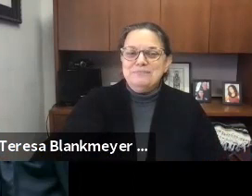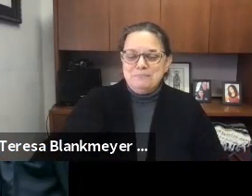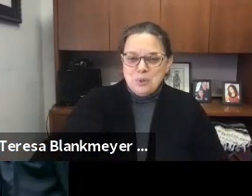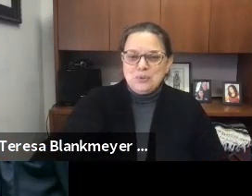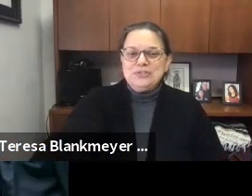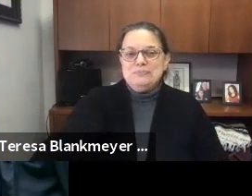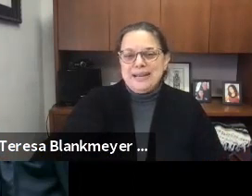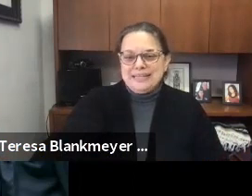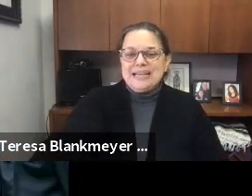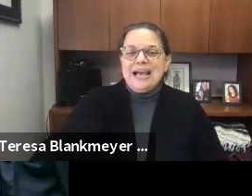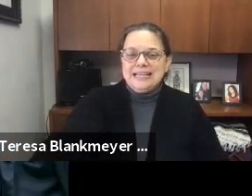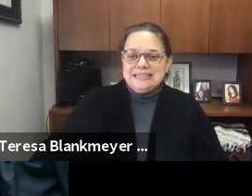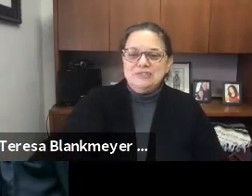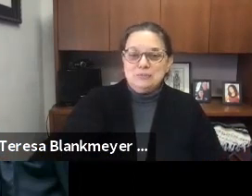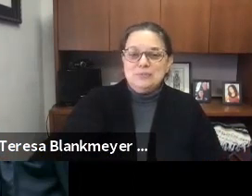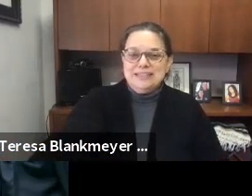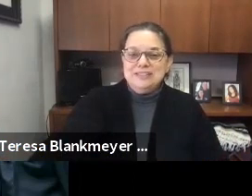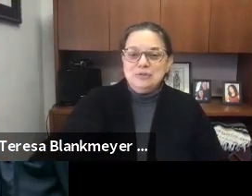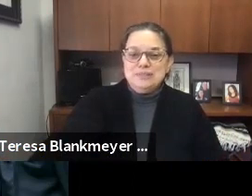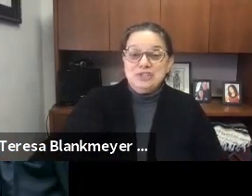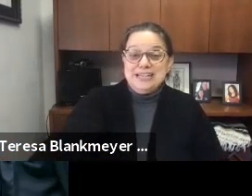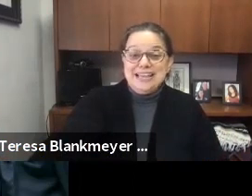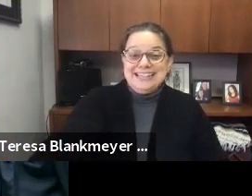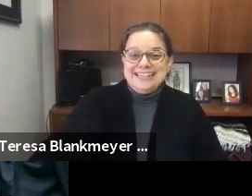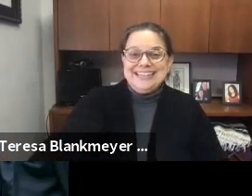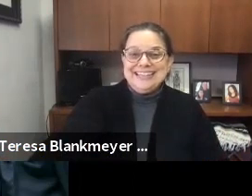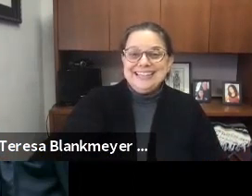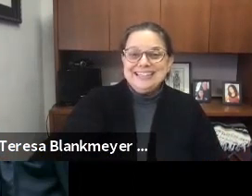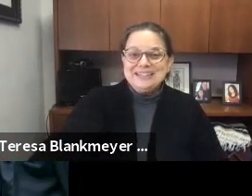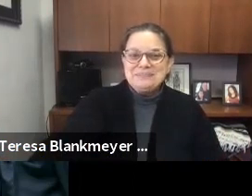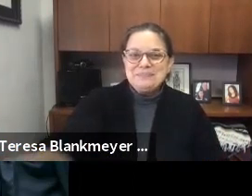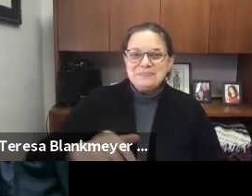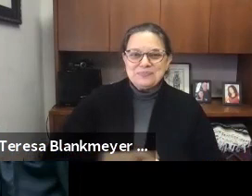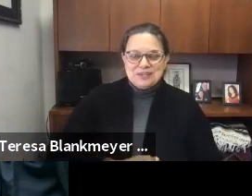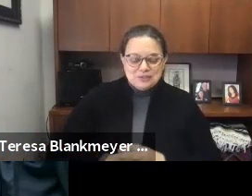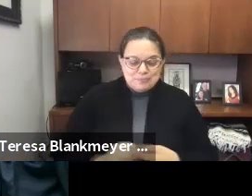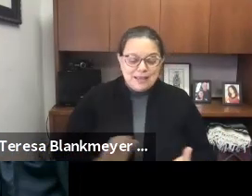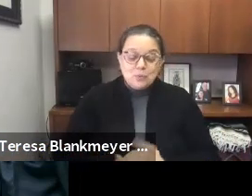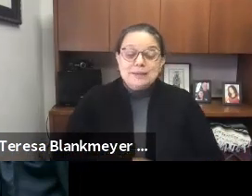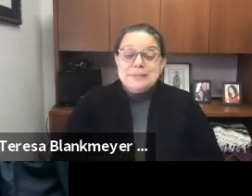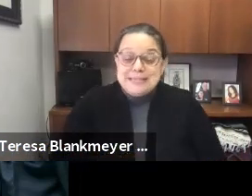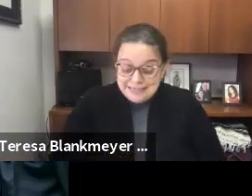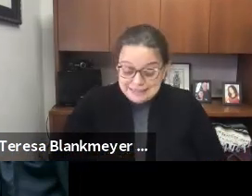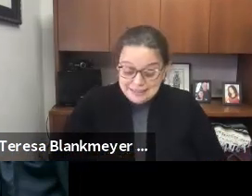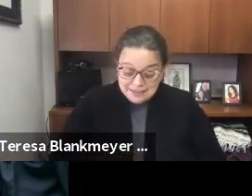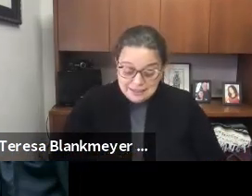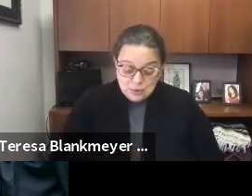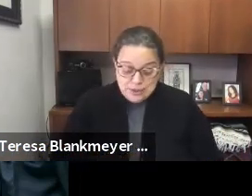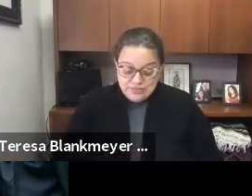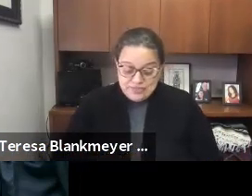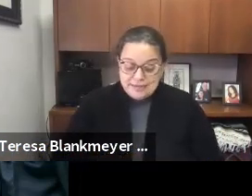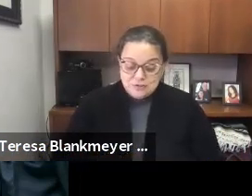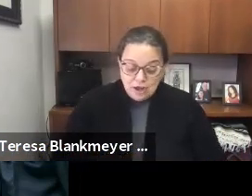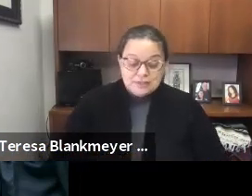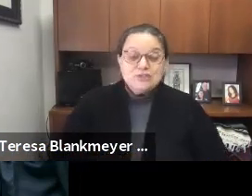editing, both somatic and germline human gene editing. But I want to begin